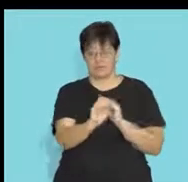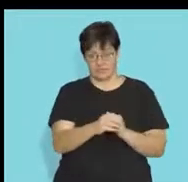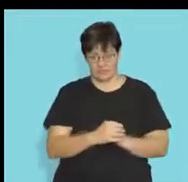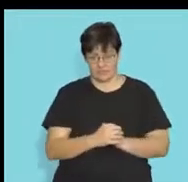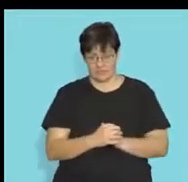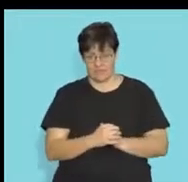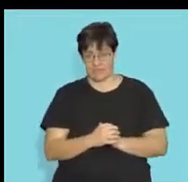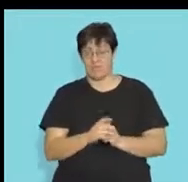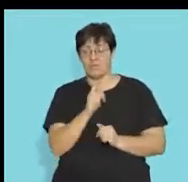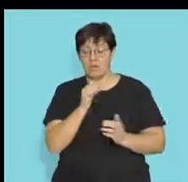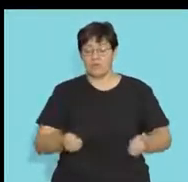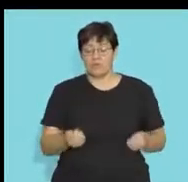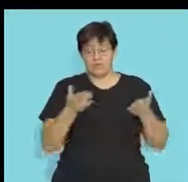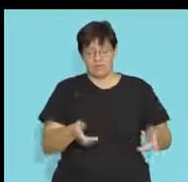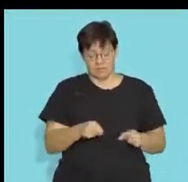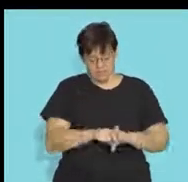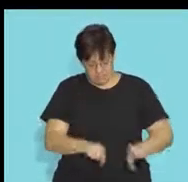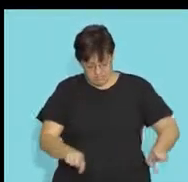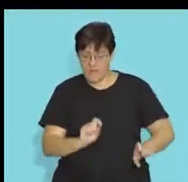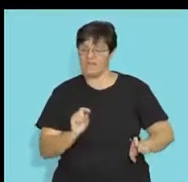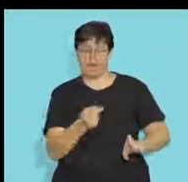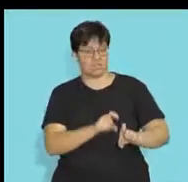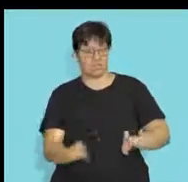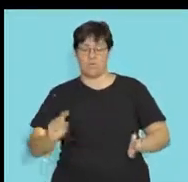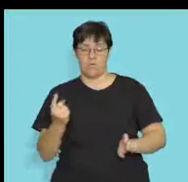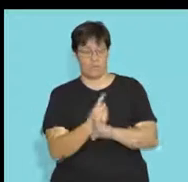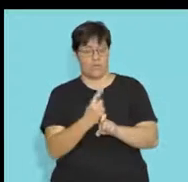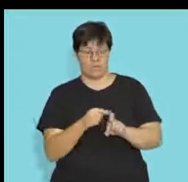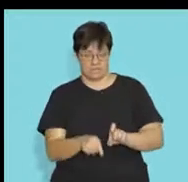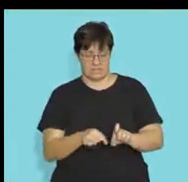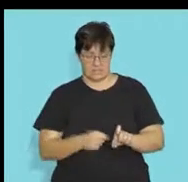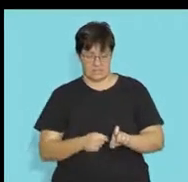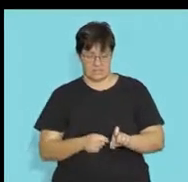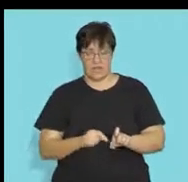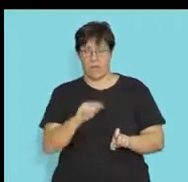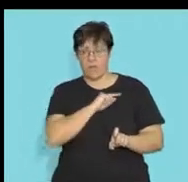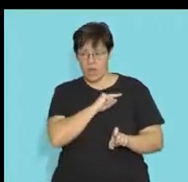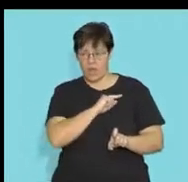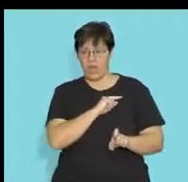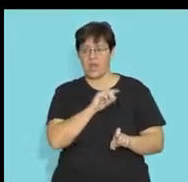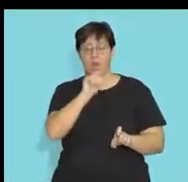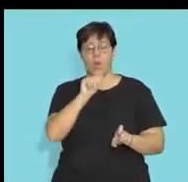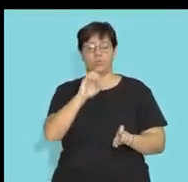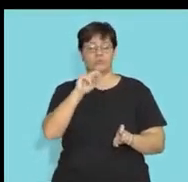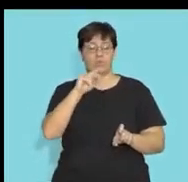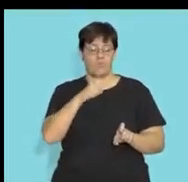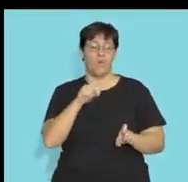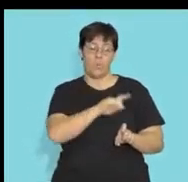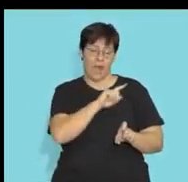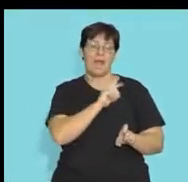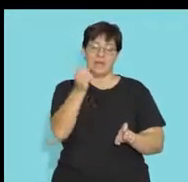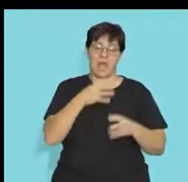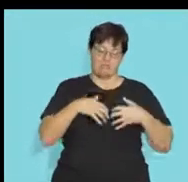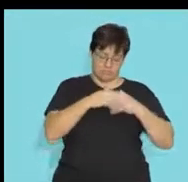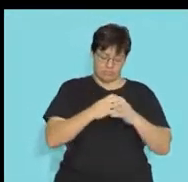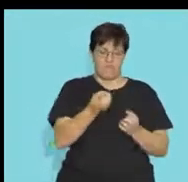What's important to note is that producers are always occupying the first trophic level, as these are the autotrophs in terms of the